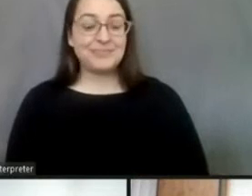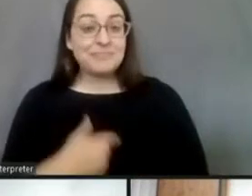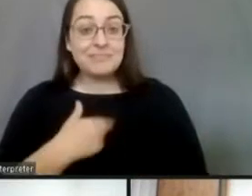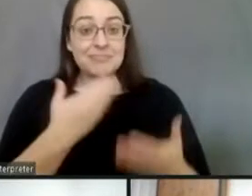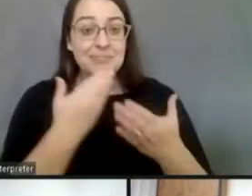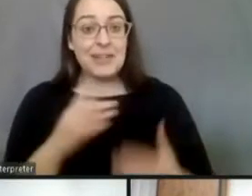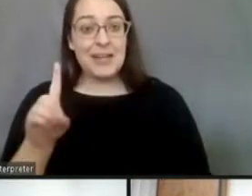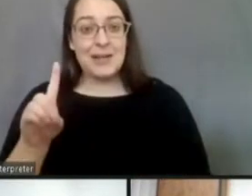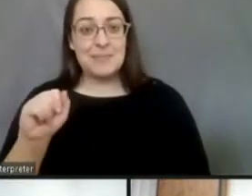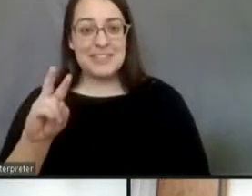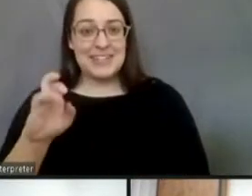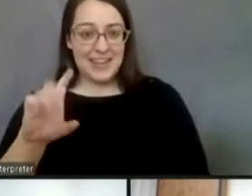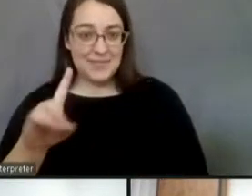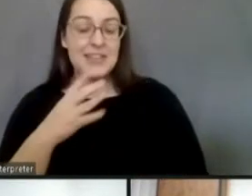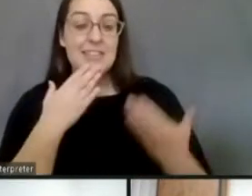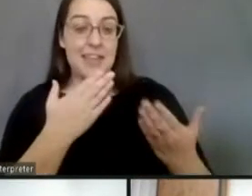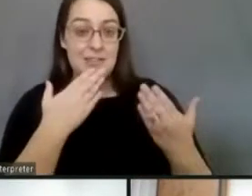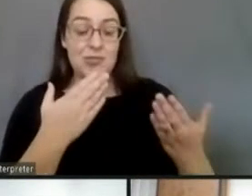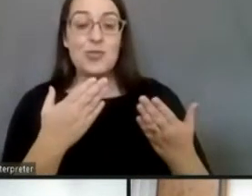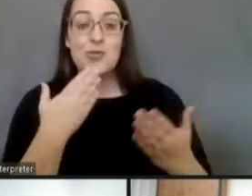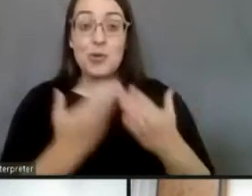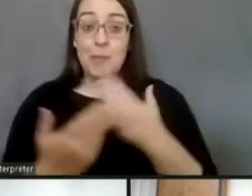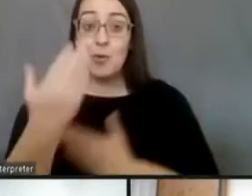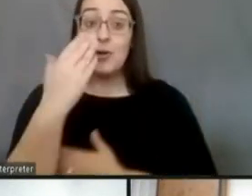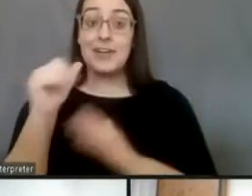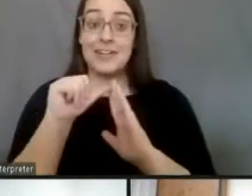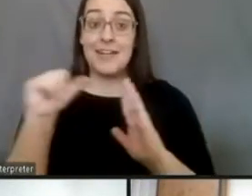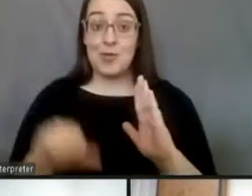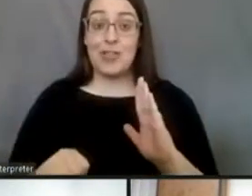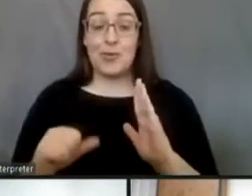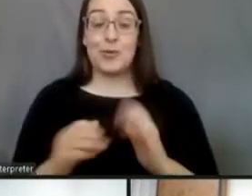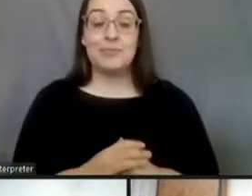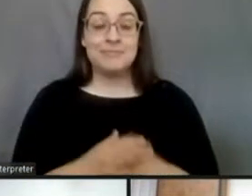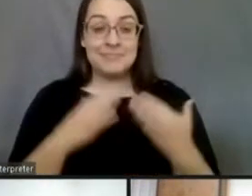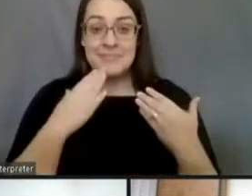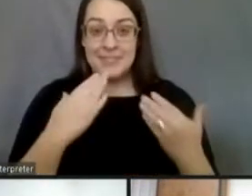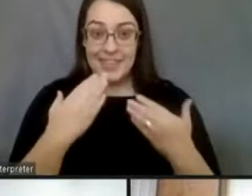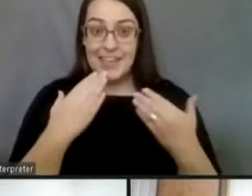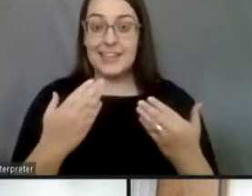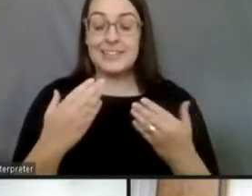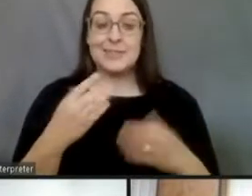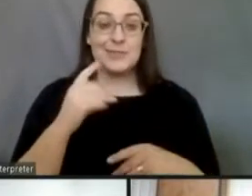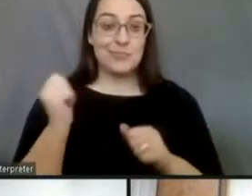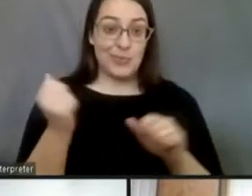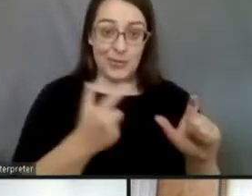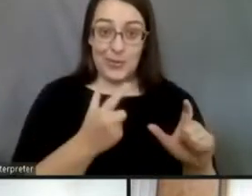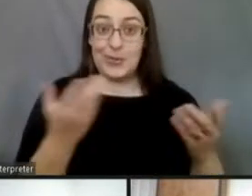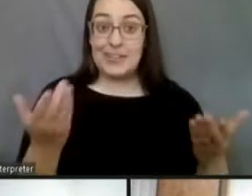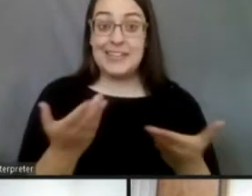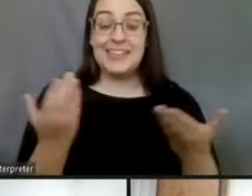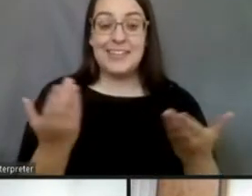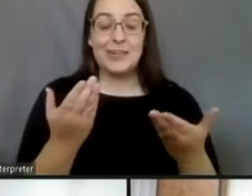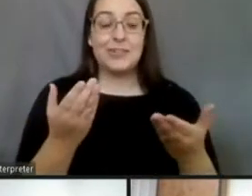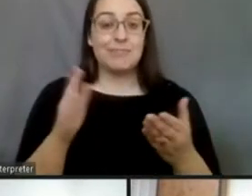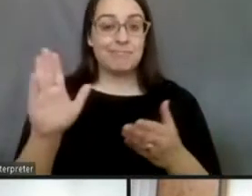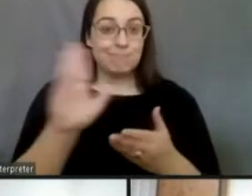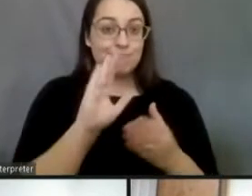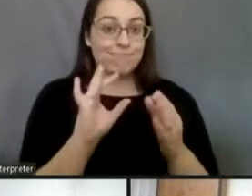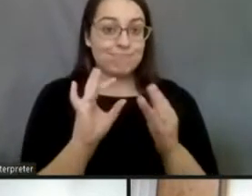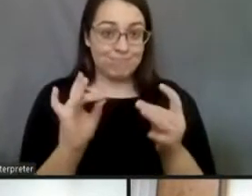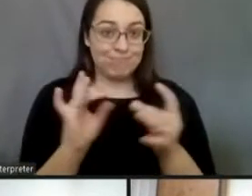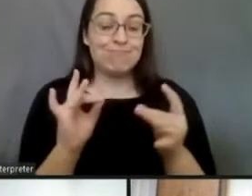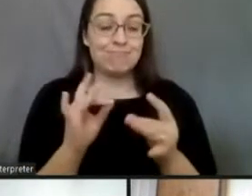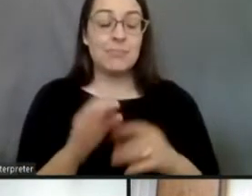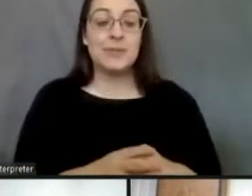I'm good, David. Thank you. And good morning, Amarillo. And thanks to the panel for the comments that came ahead